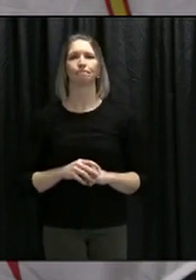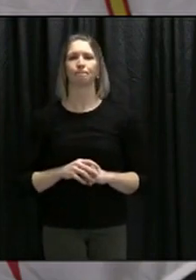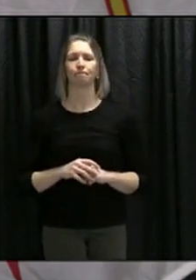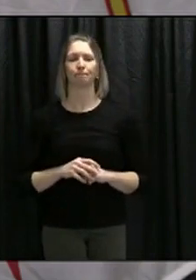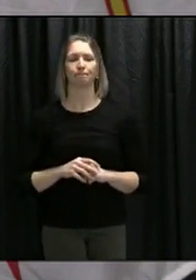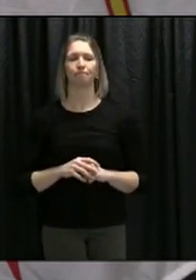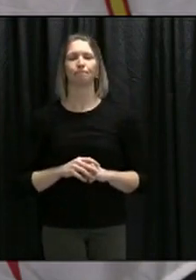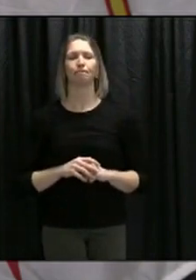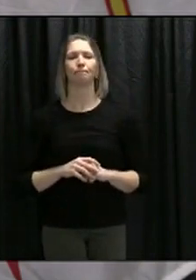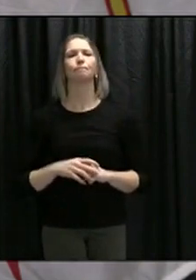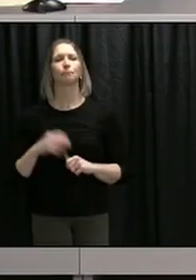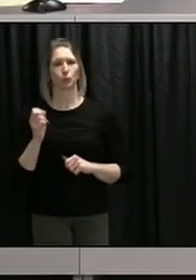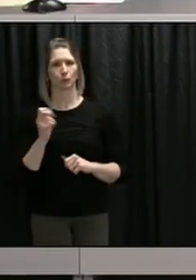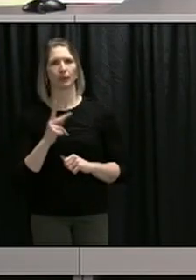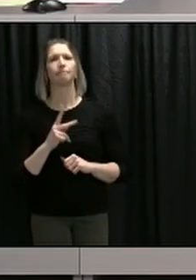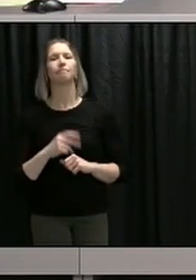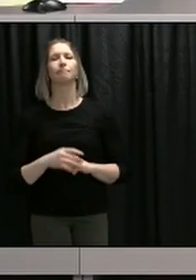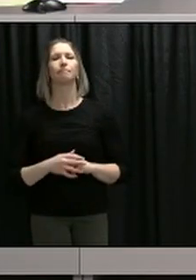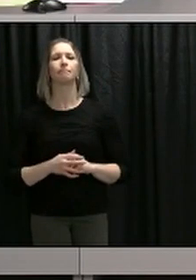Okay.